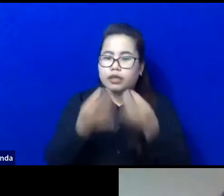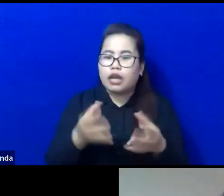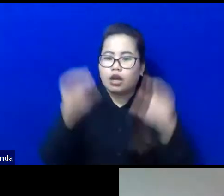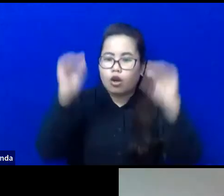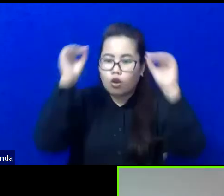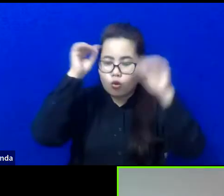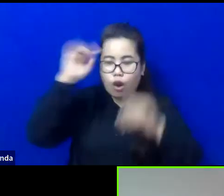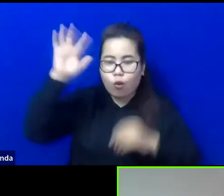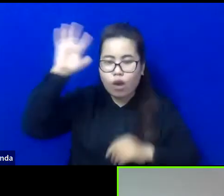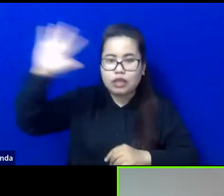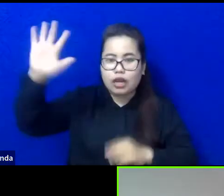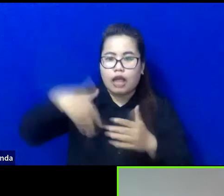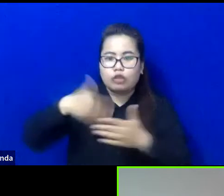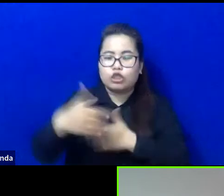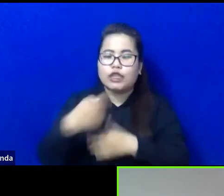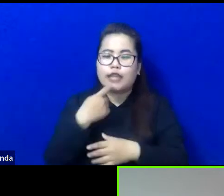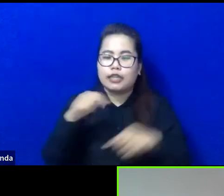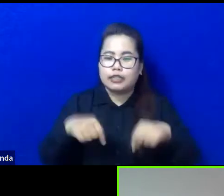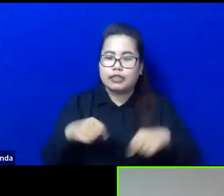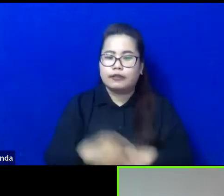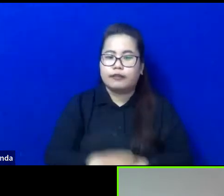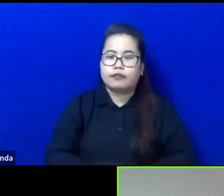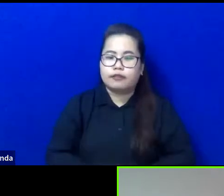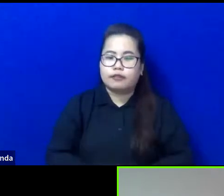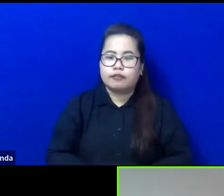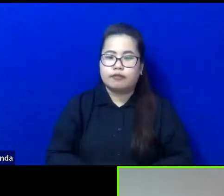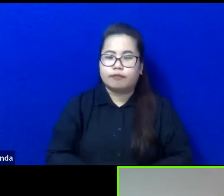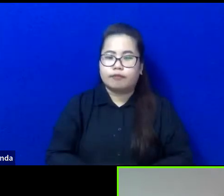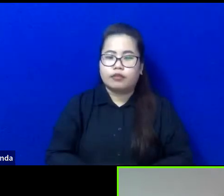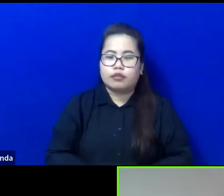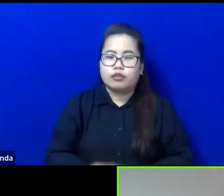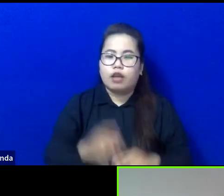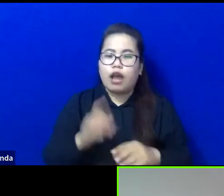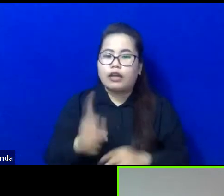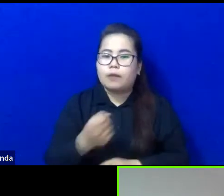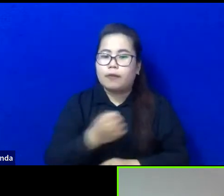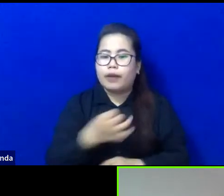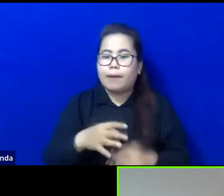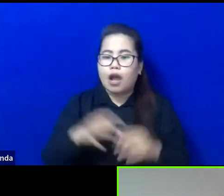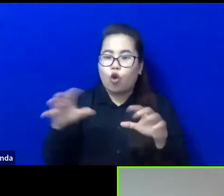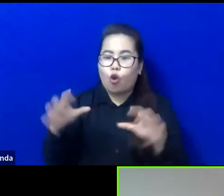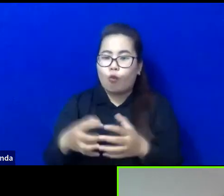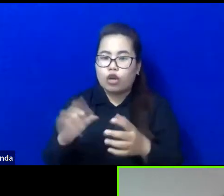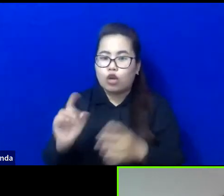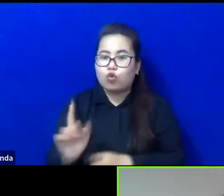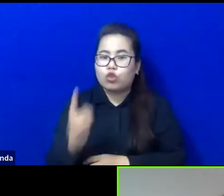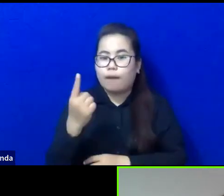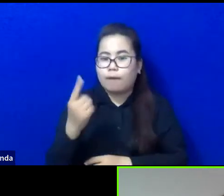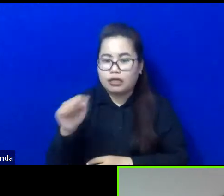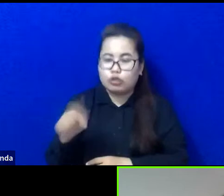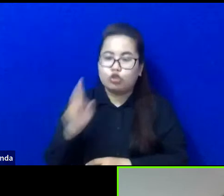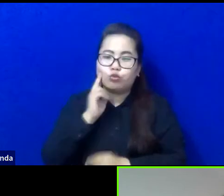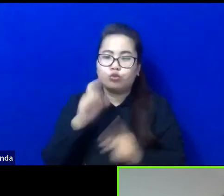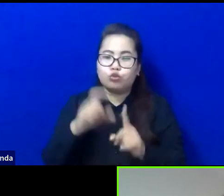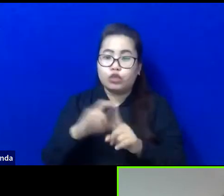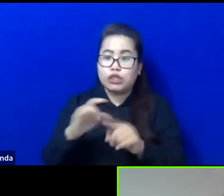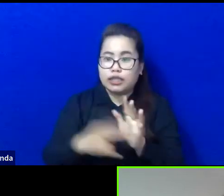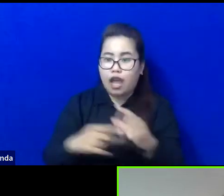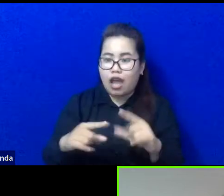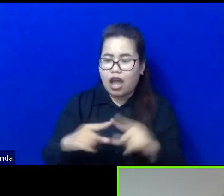So, there were quite a few components to that, Dina. I can't speak